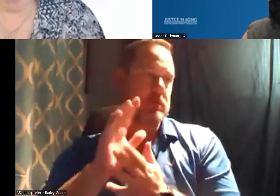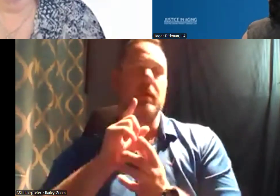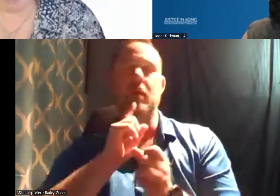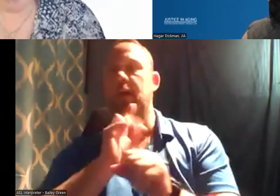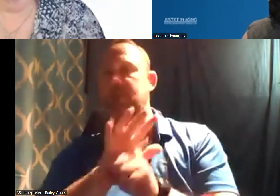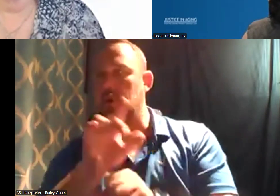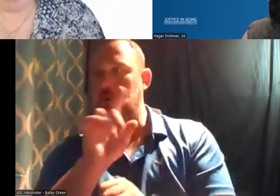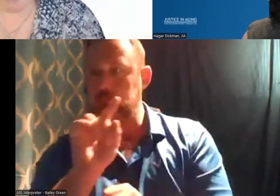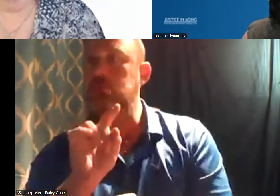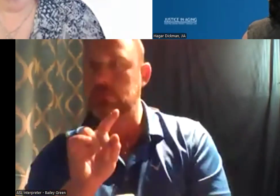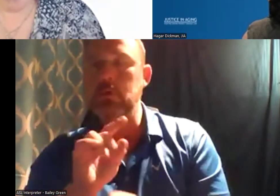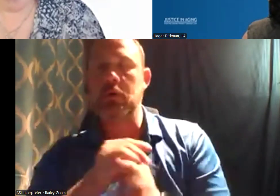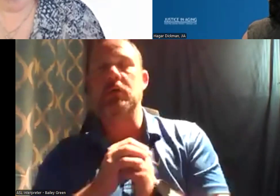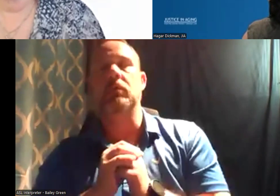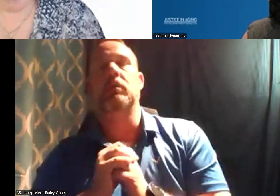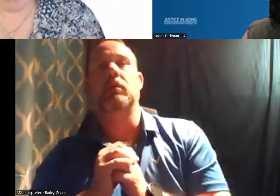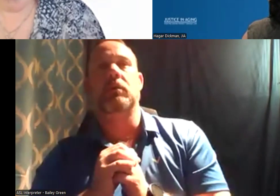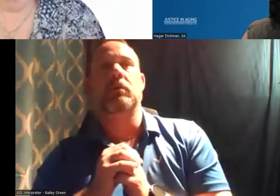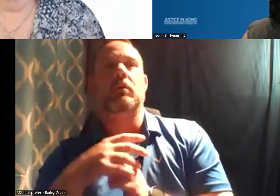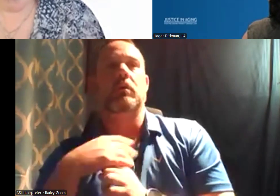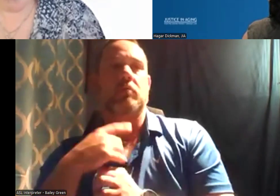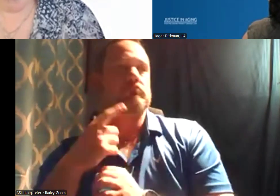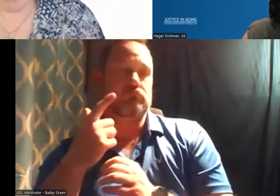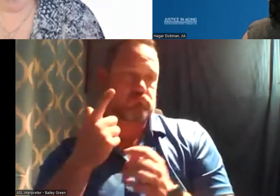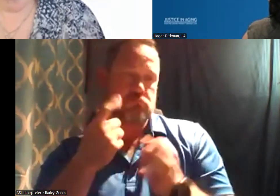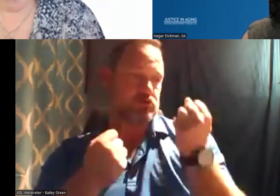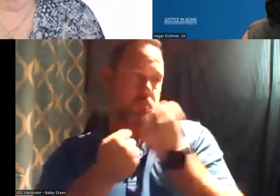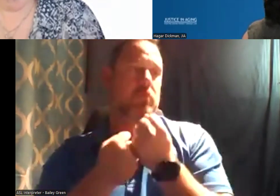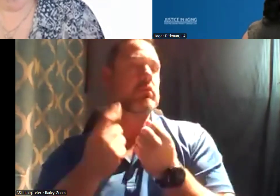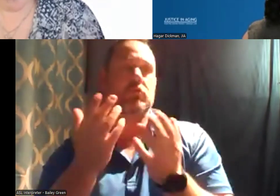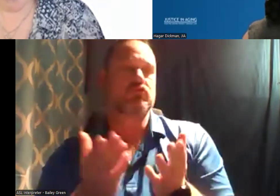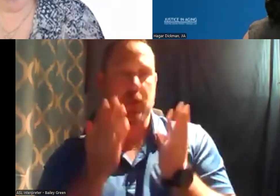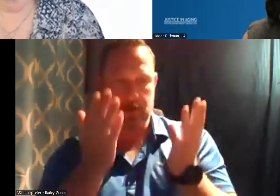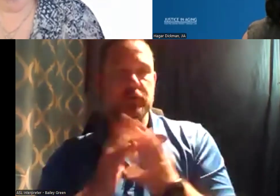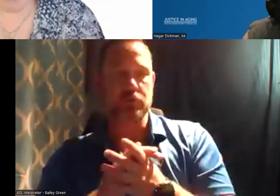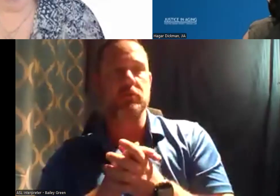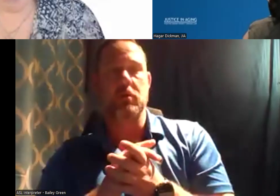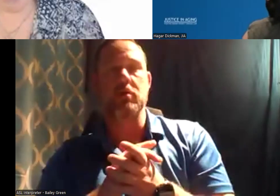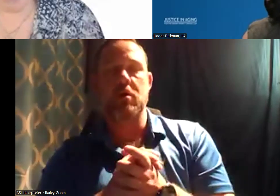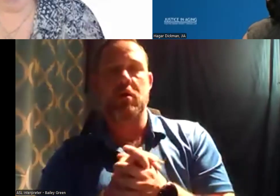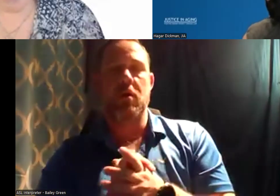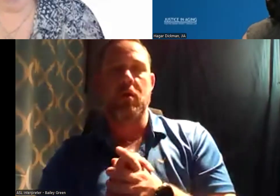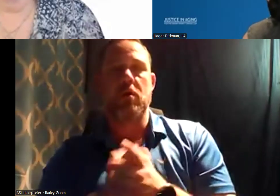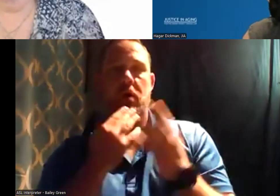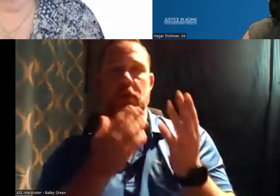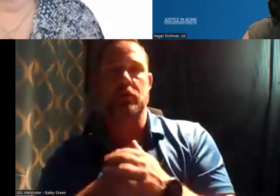yes or no. But I'm all for it. What the recommendation is for that. So thank